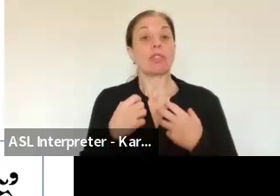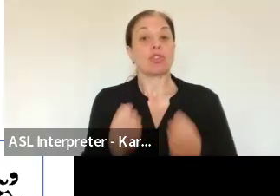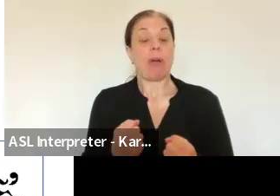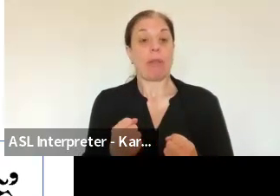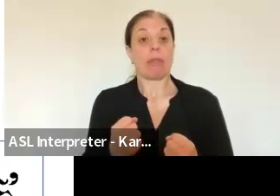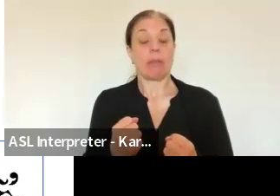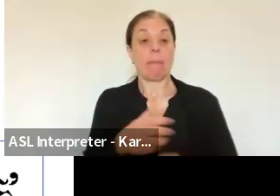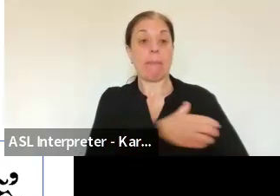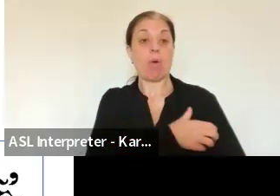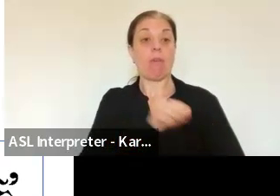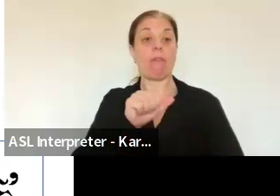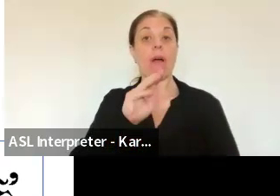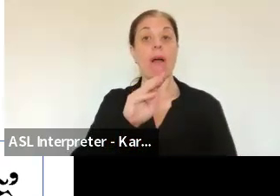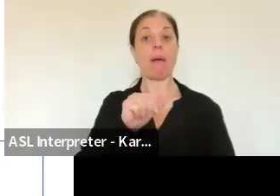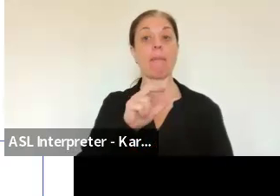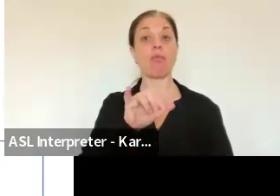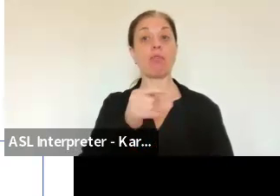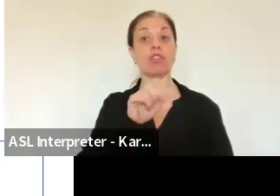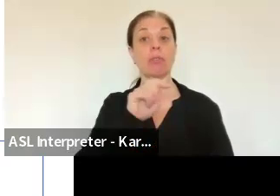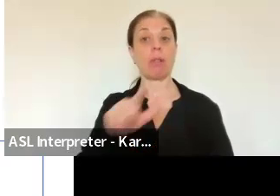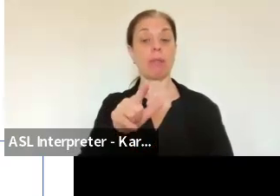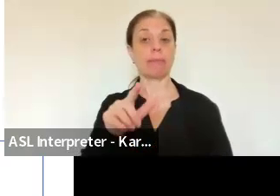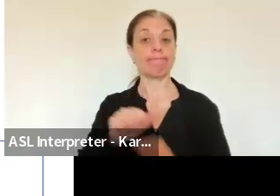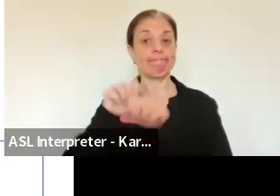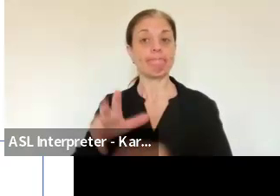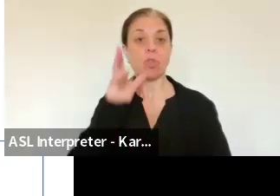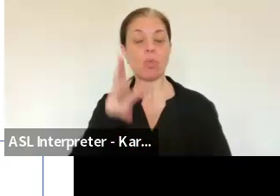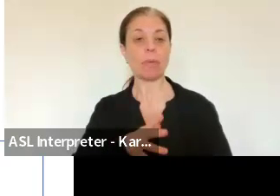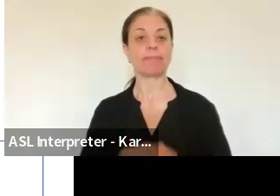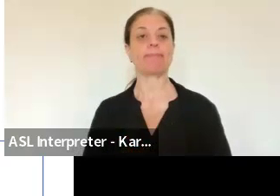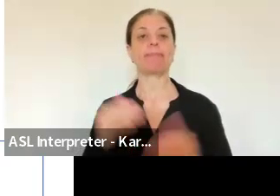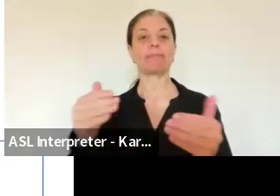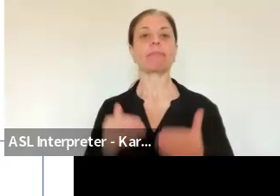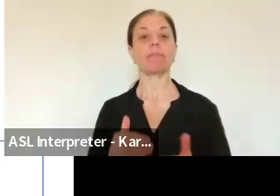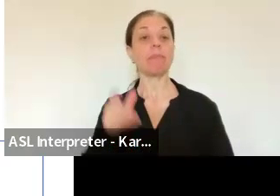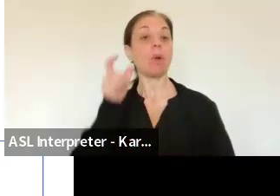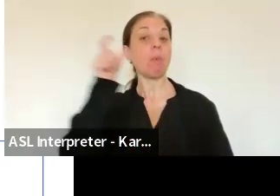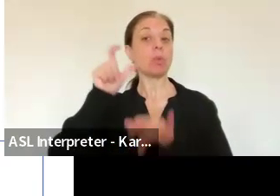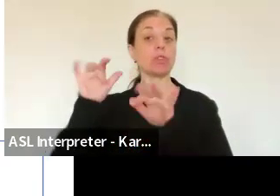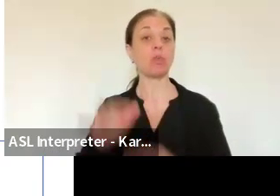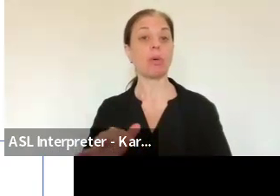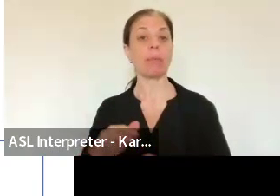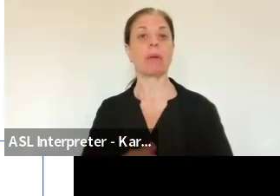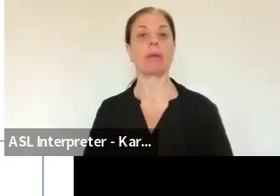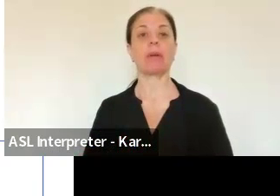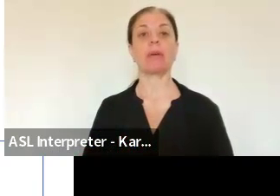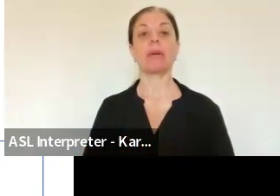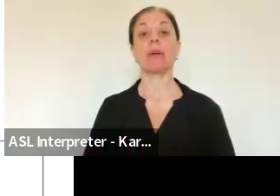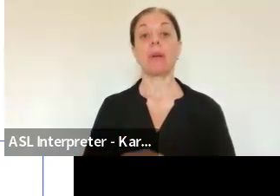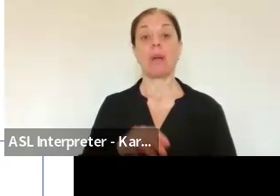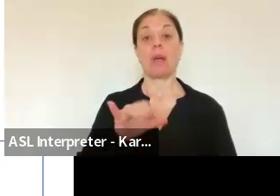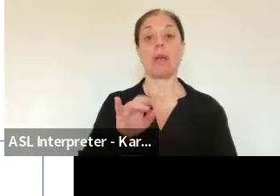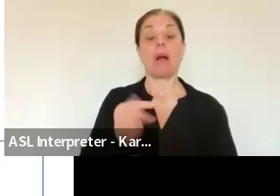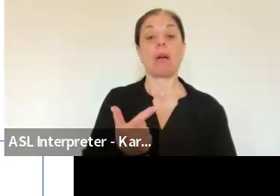Aboriginal women. Next. Moonstorm. Hoi Young was just 10 years old